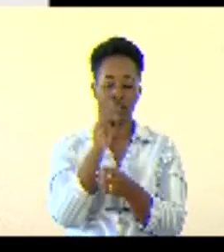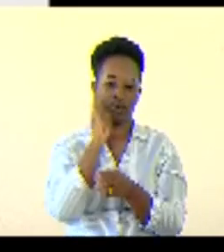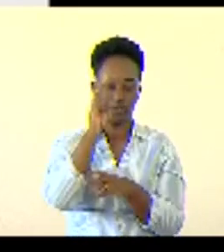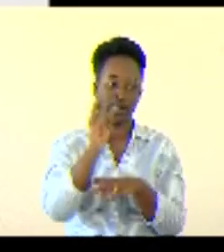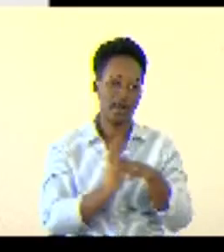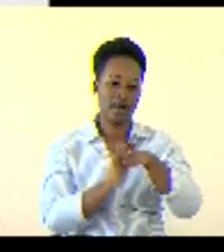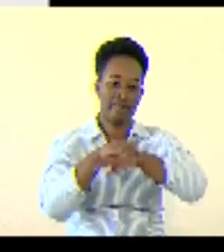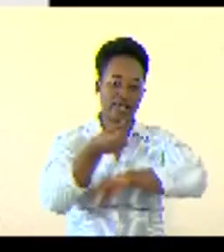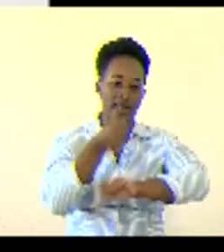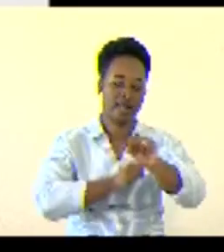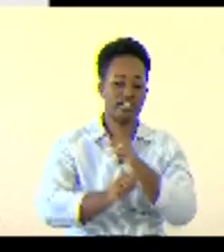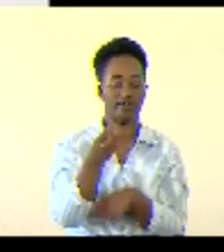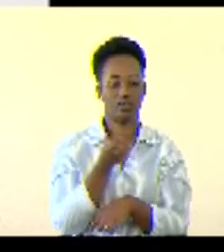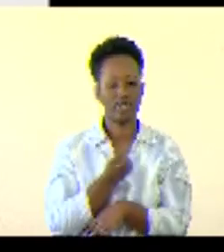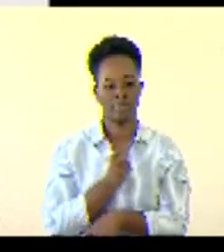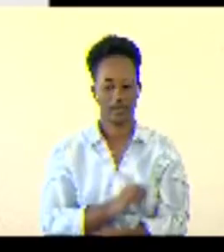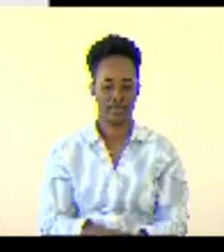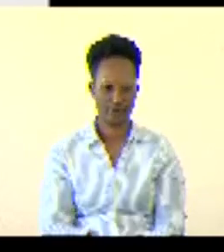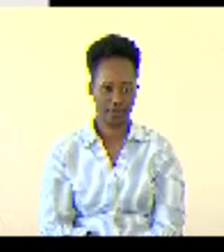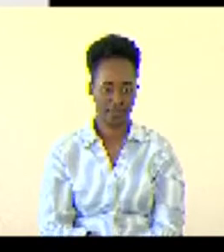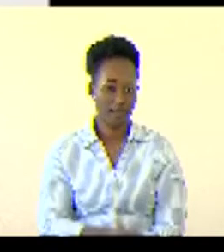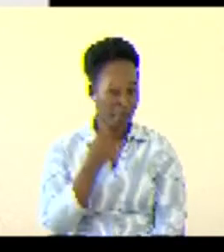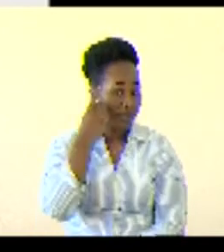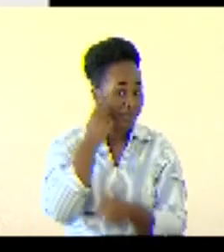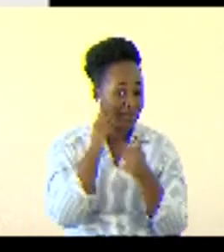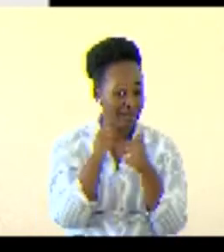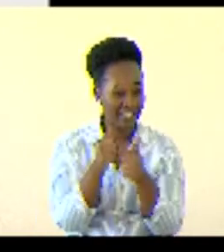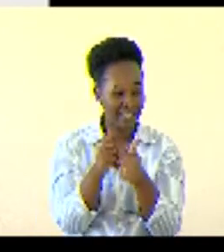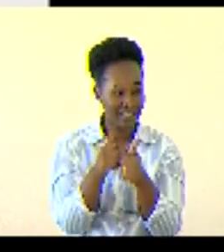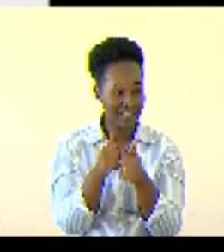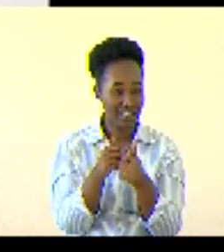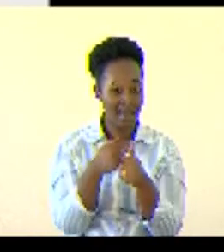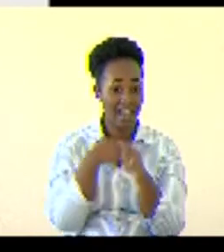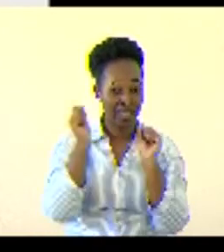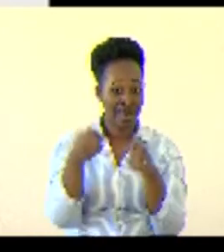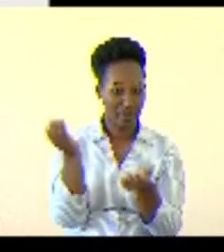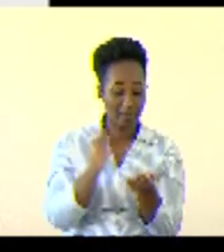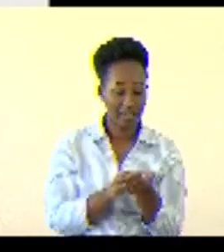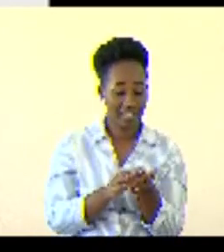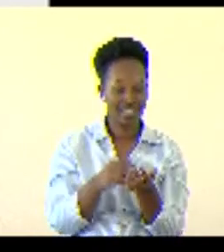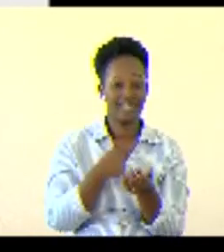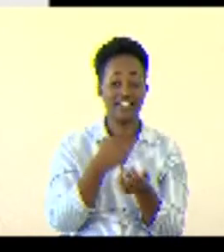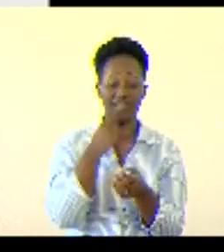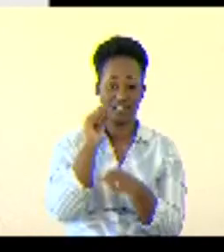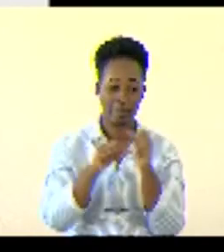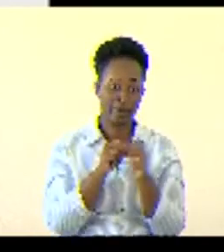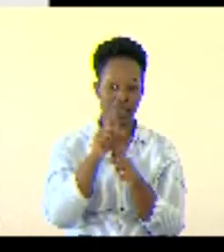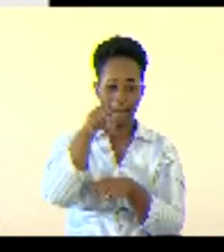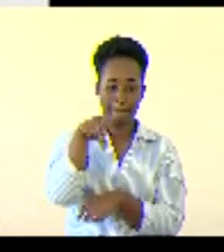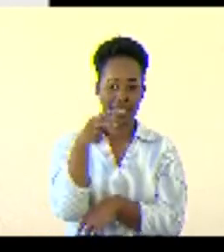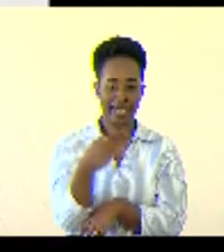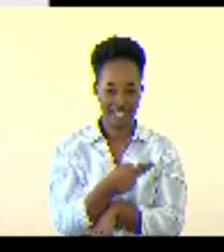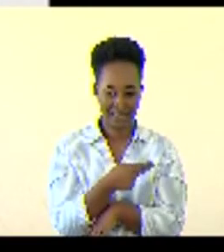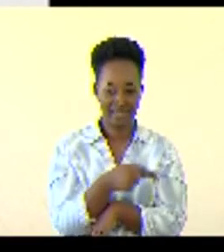the active transport. You get me very well? Can I repeat the statement? I talked about the pH.